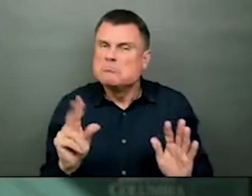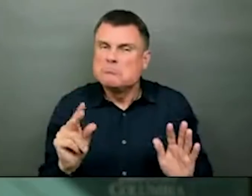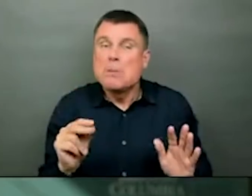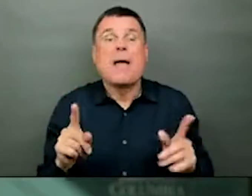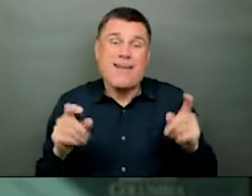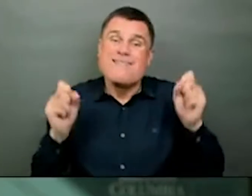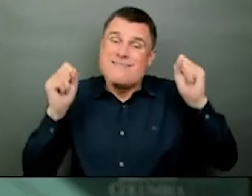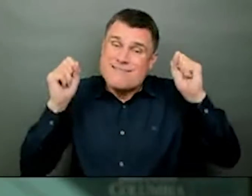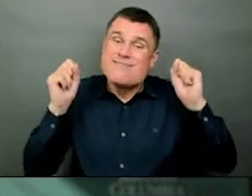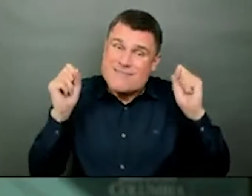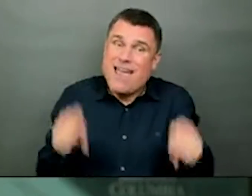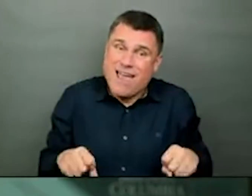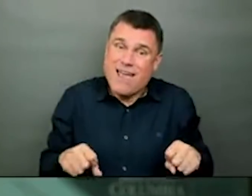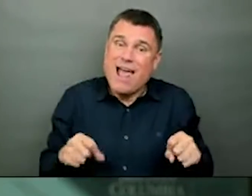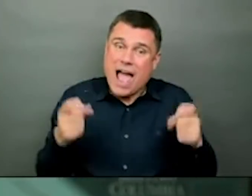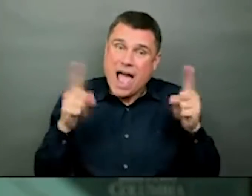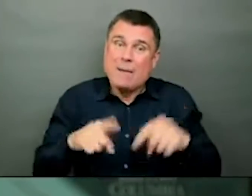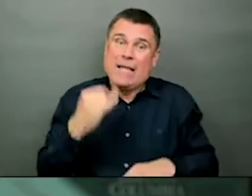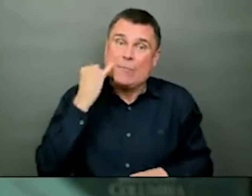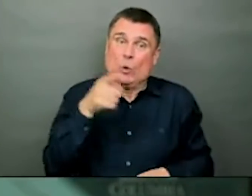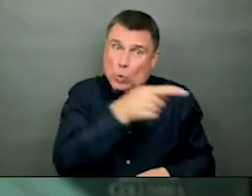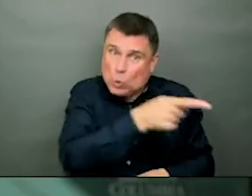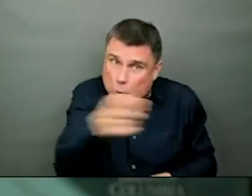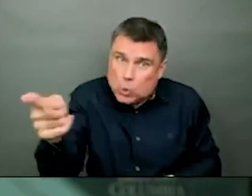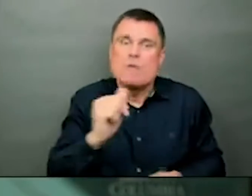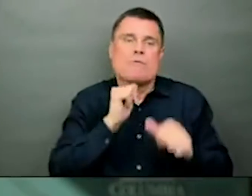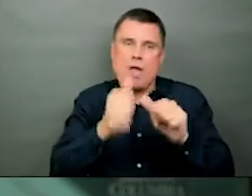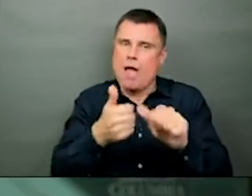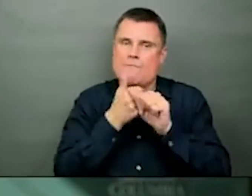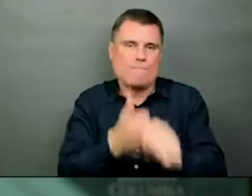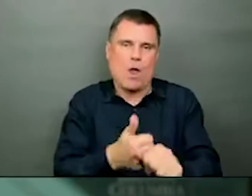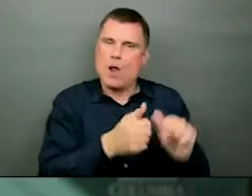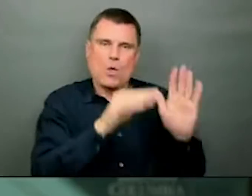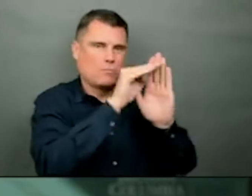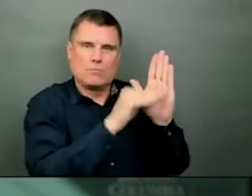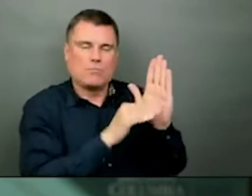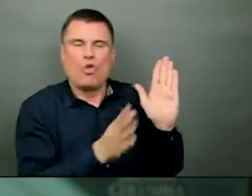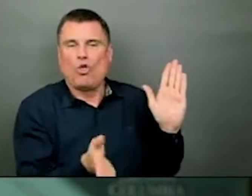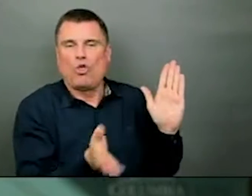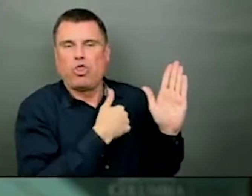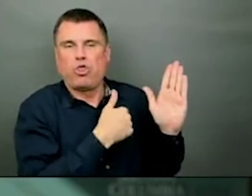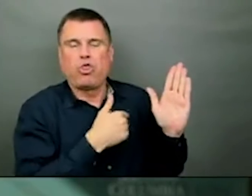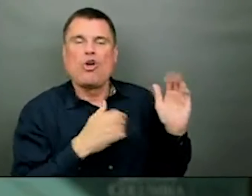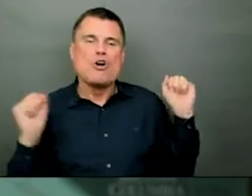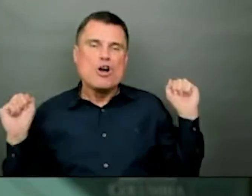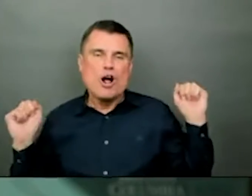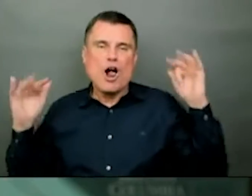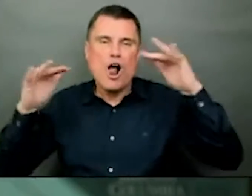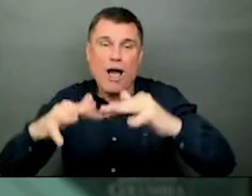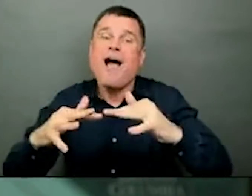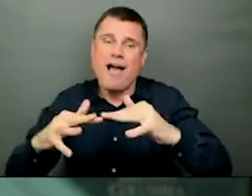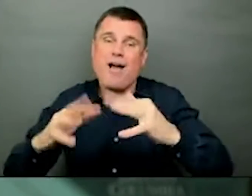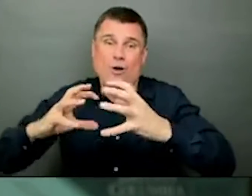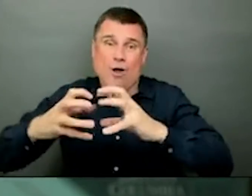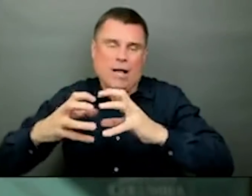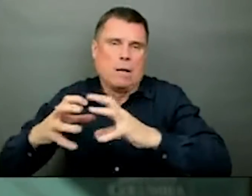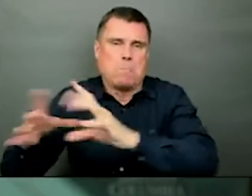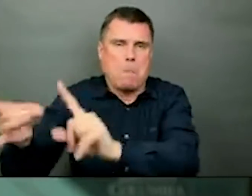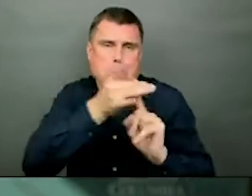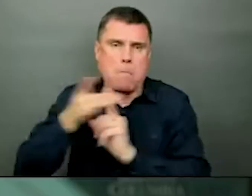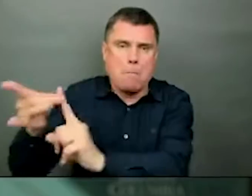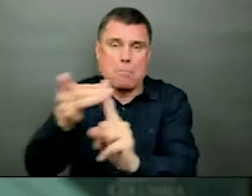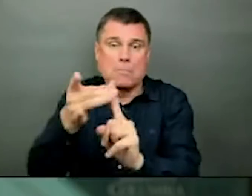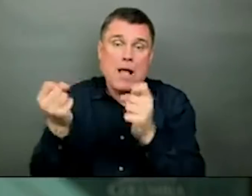sites, some fitness facilities, and that's why rigorous COVID safety plans need to be put in place. They're the responsibility